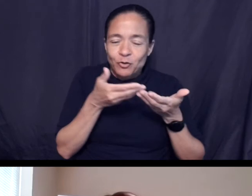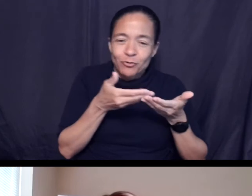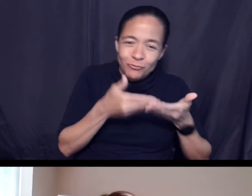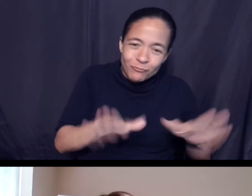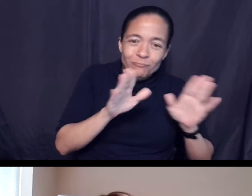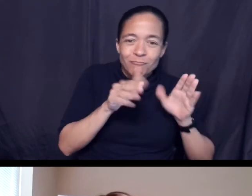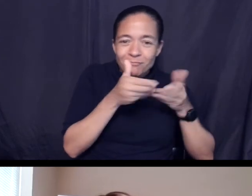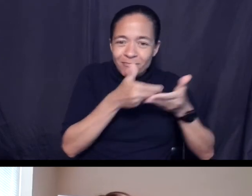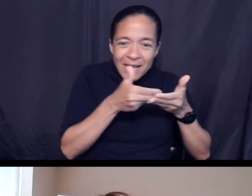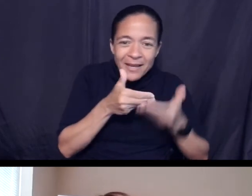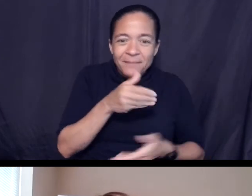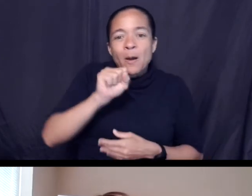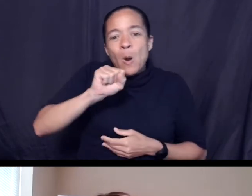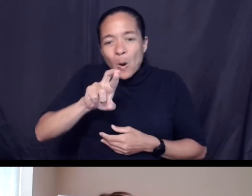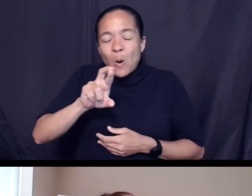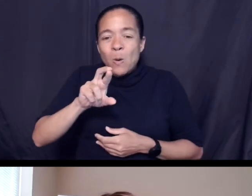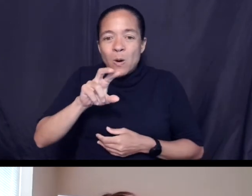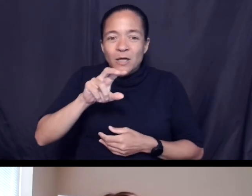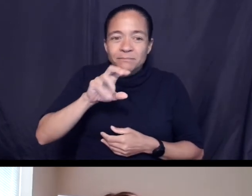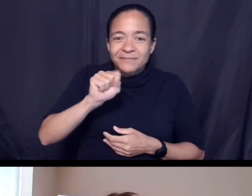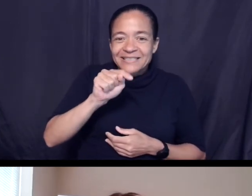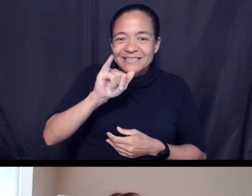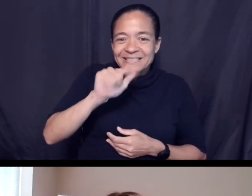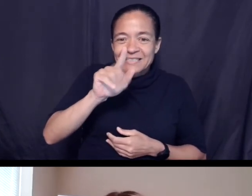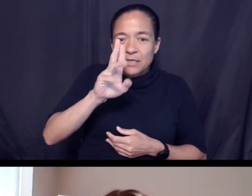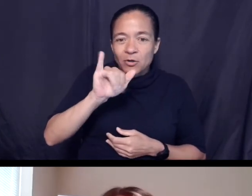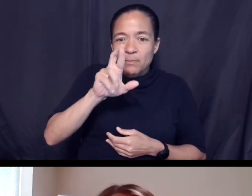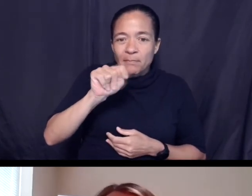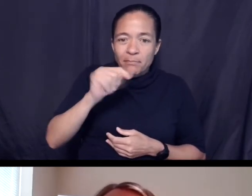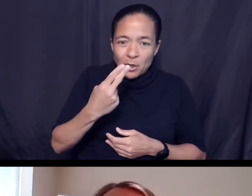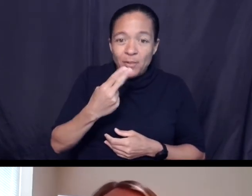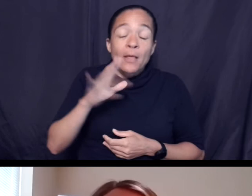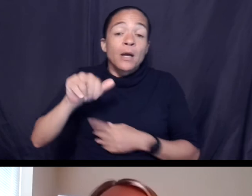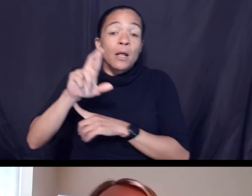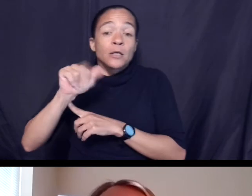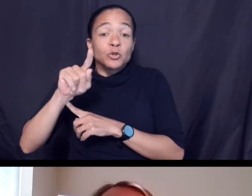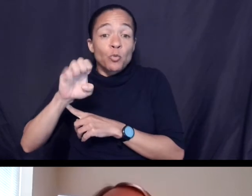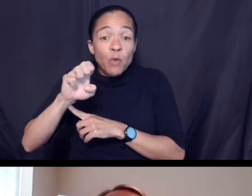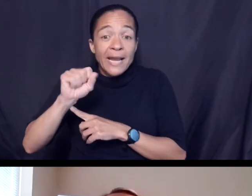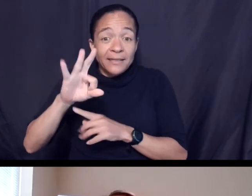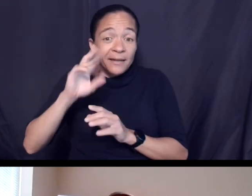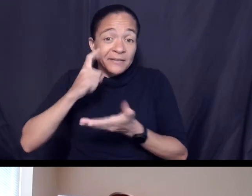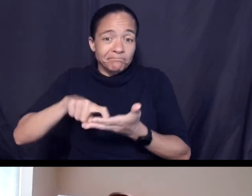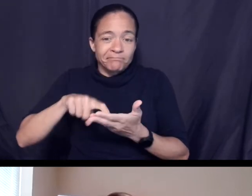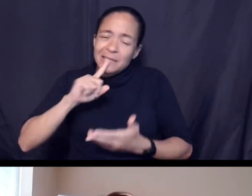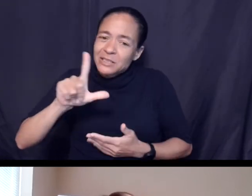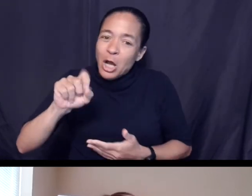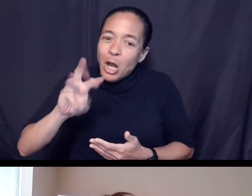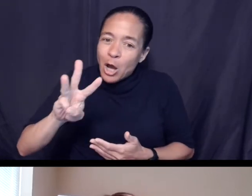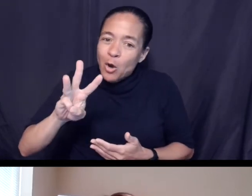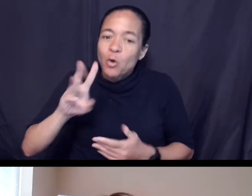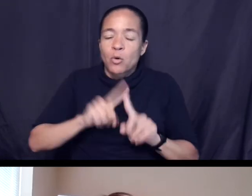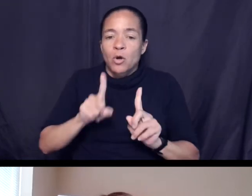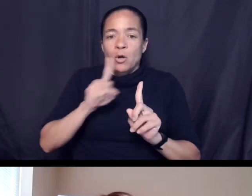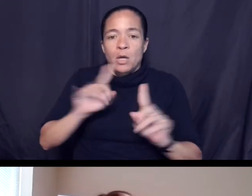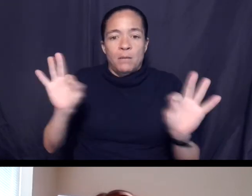stillbirth. The rate of finding that out is low, we think, but it is a